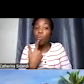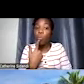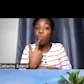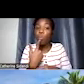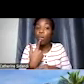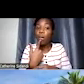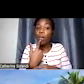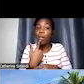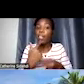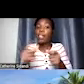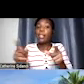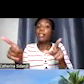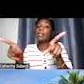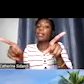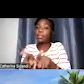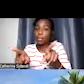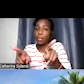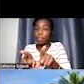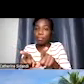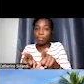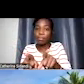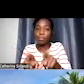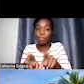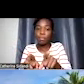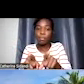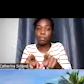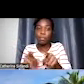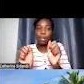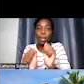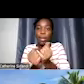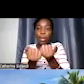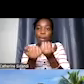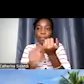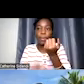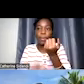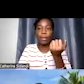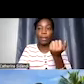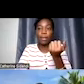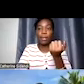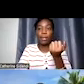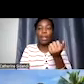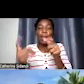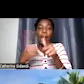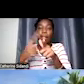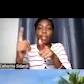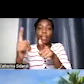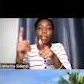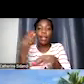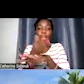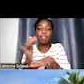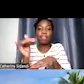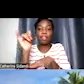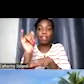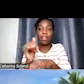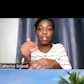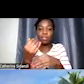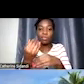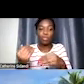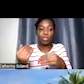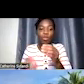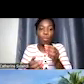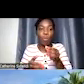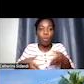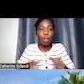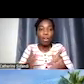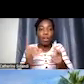together with a boyfriend. And then after that, when the child was born, the man never turned up to